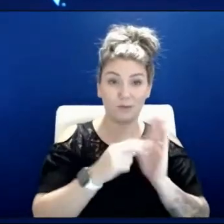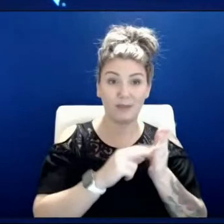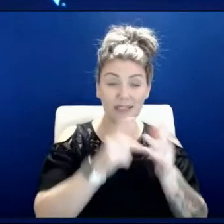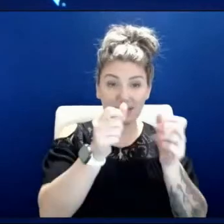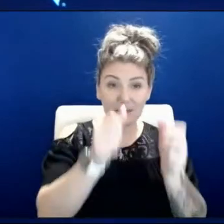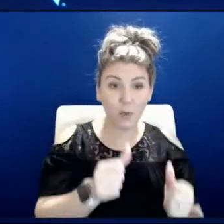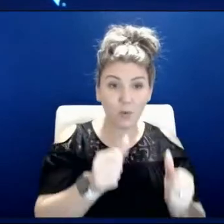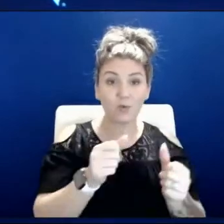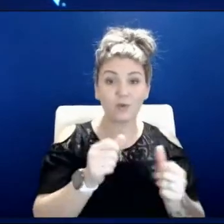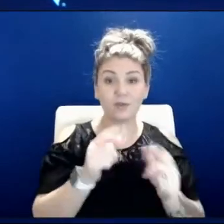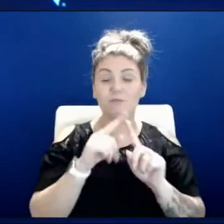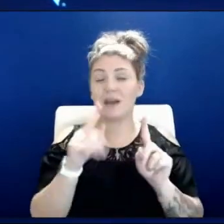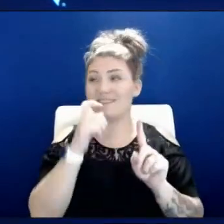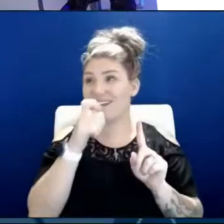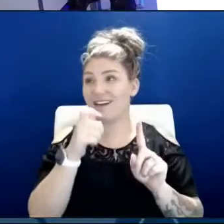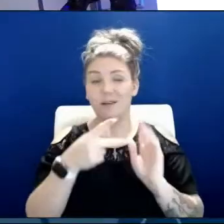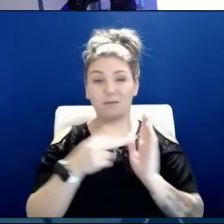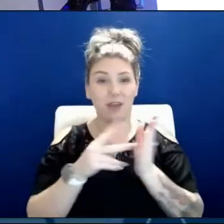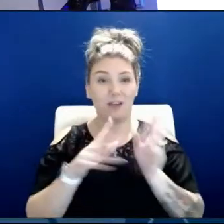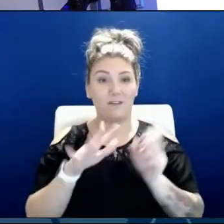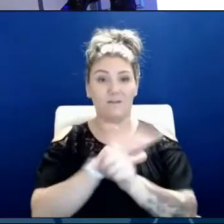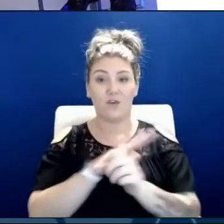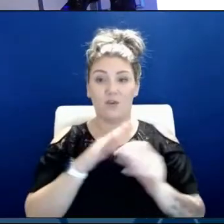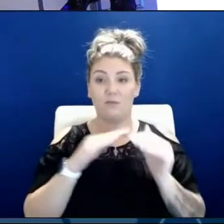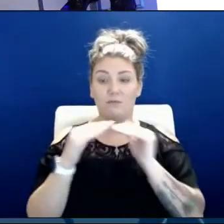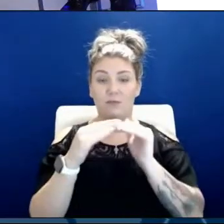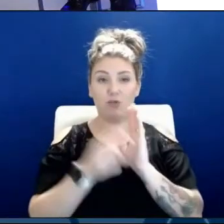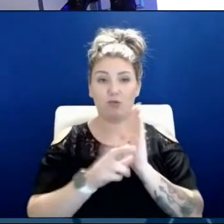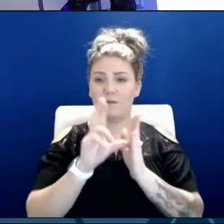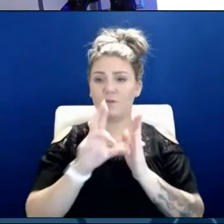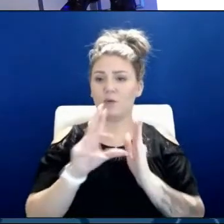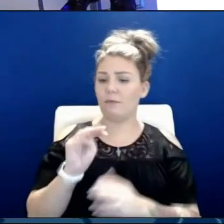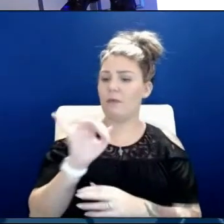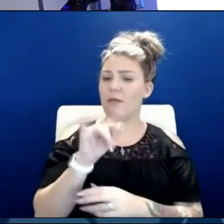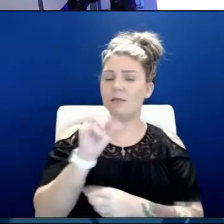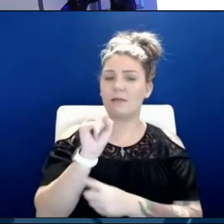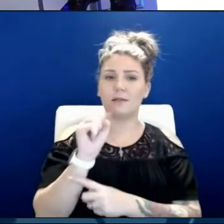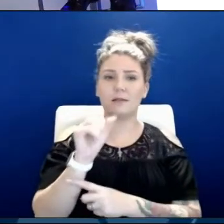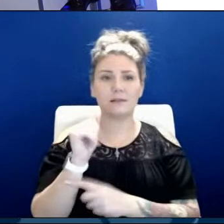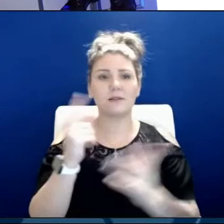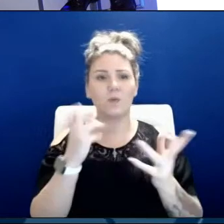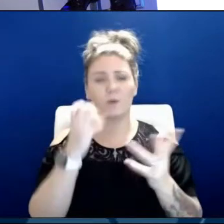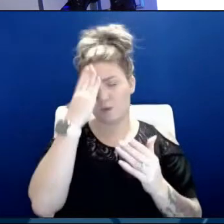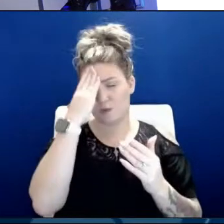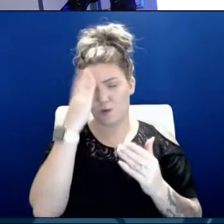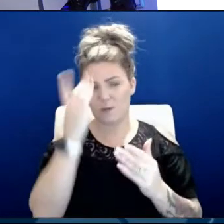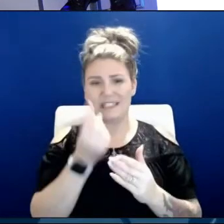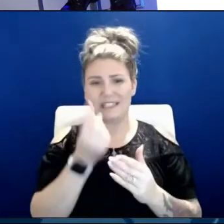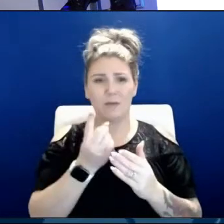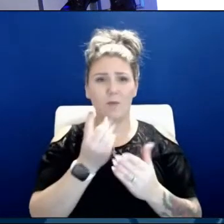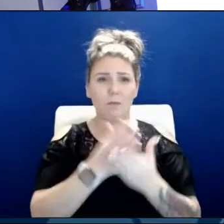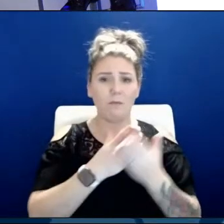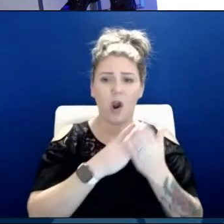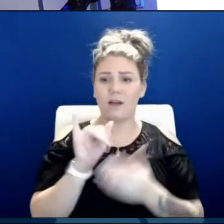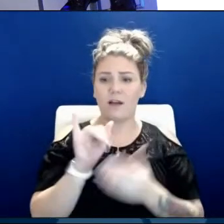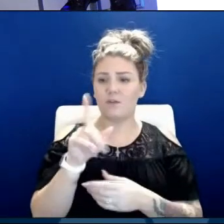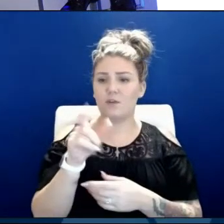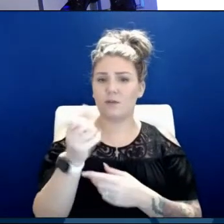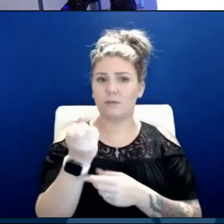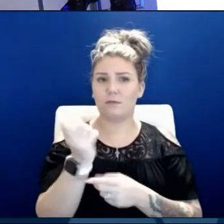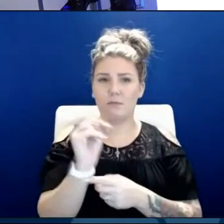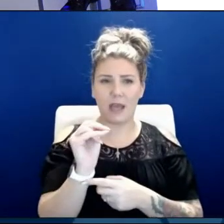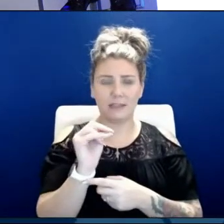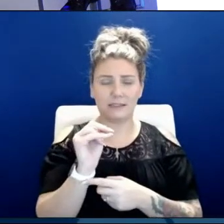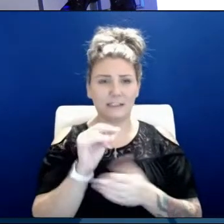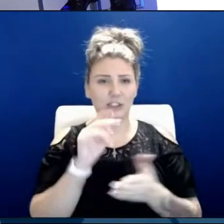fully reviewed. Jess. Melissa wants to know, can someone who wants to be part of the Ivermectin clinical trial also receive other treatments at the same